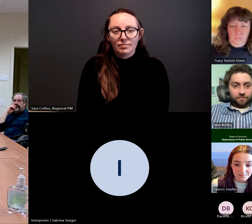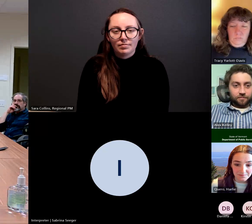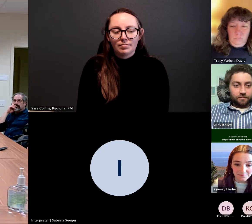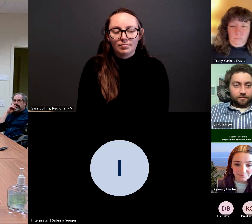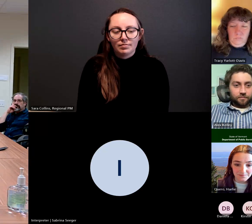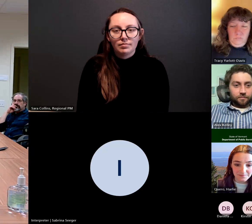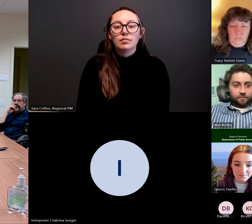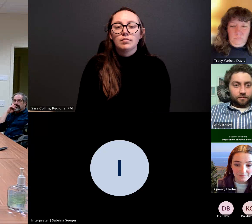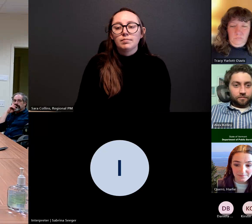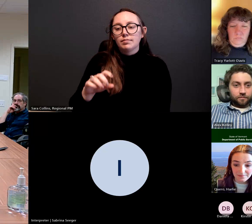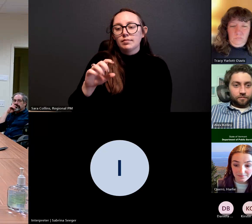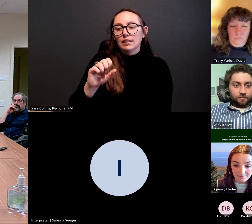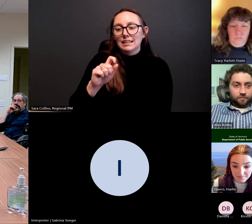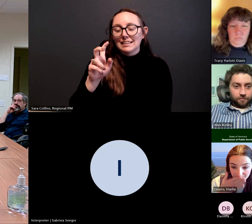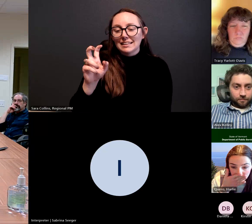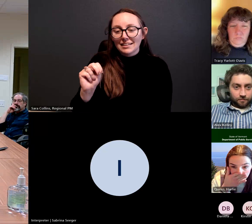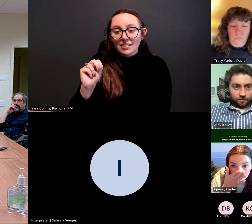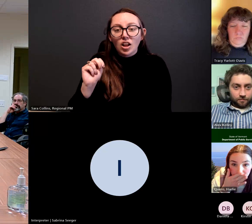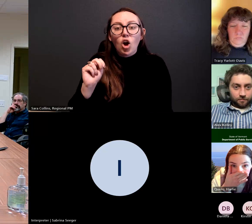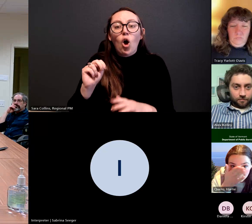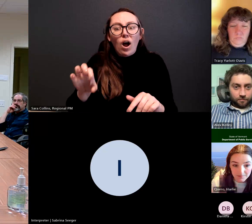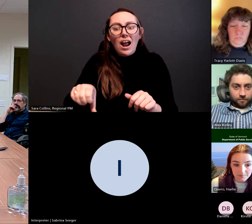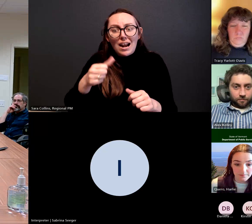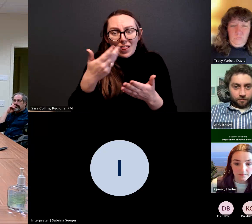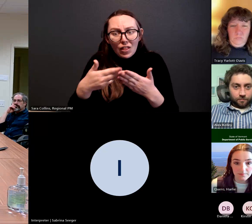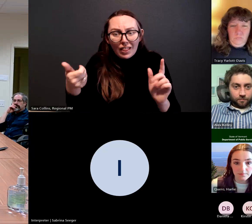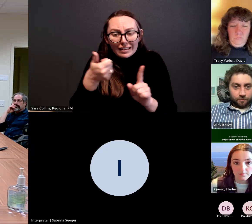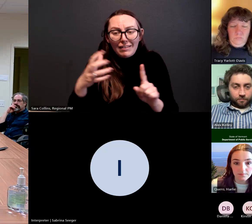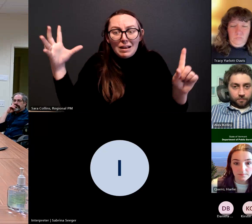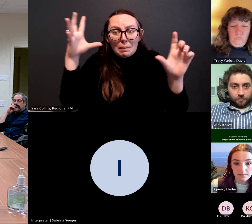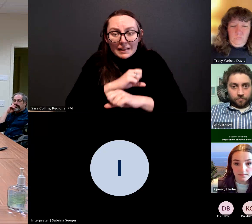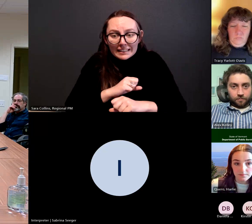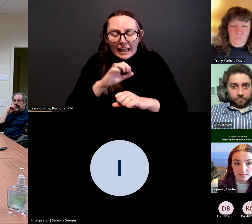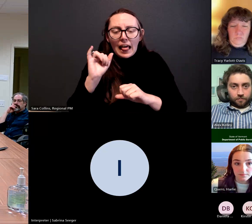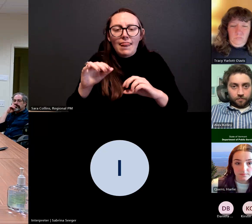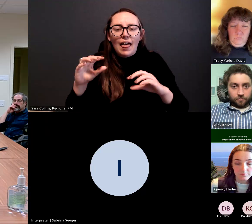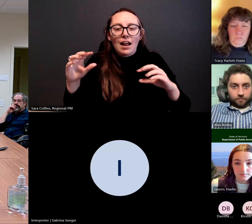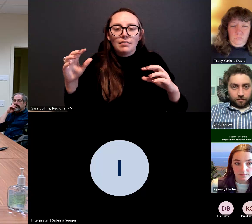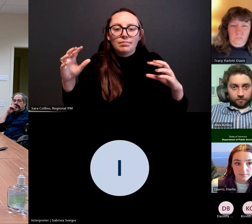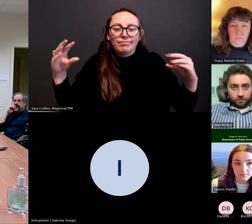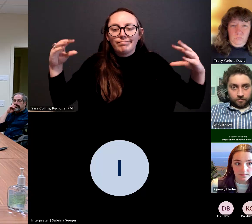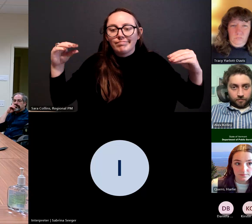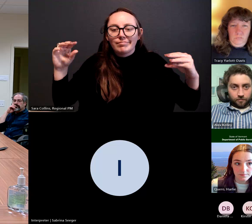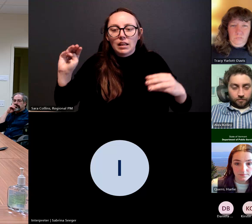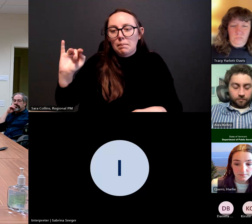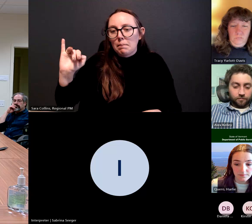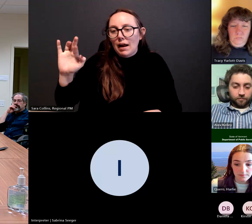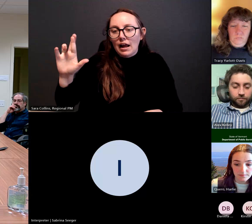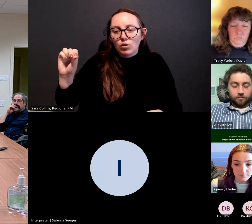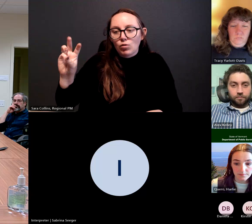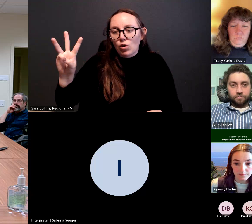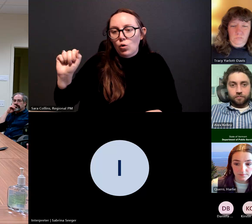Oh, another thing that's missing, the whole microwave system is missing. While they're embarking upon a $99